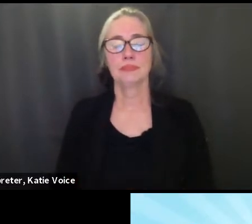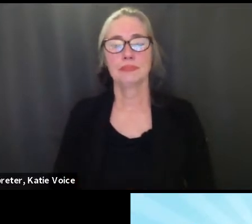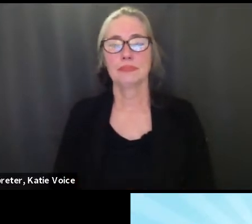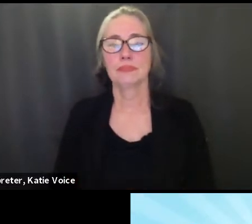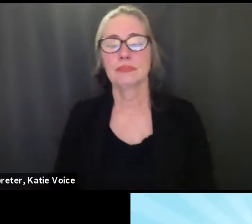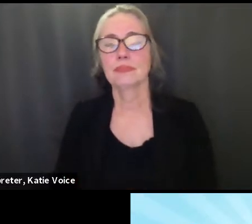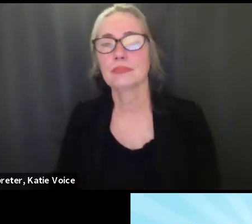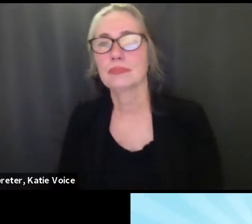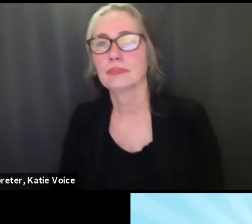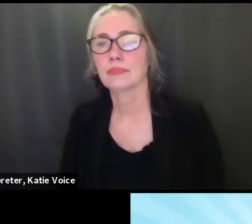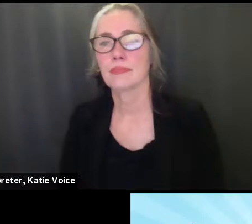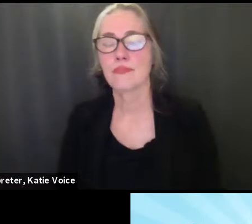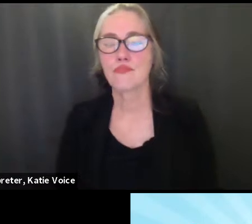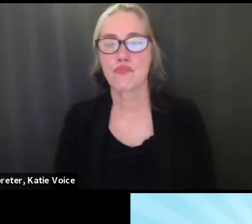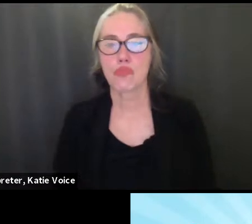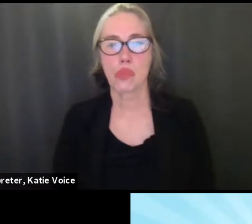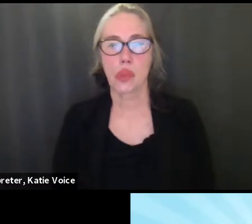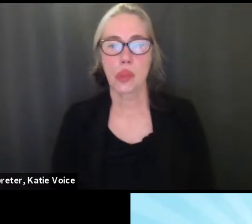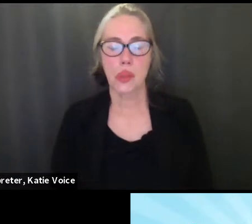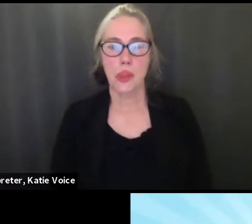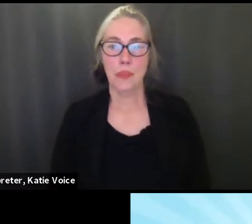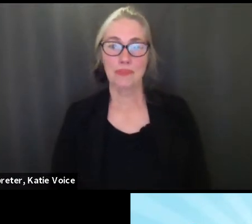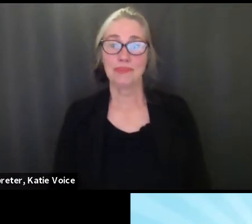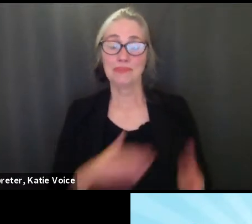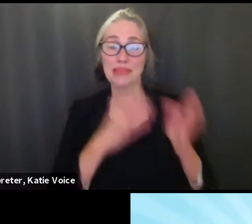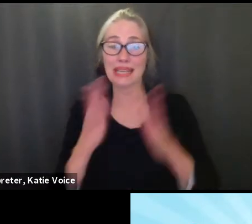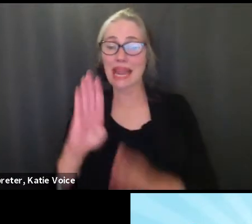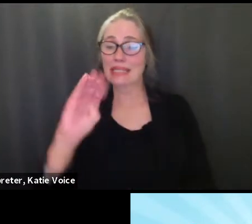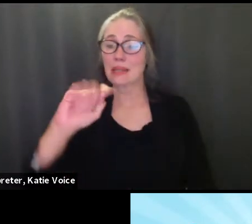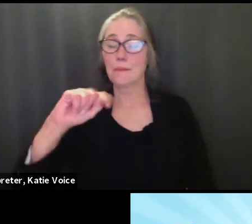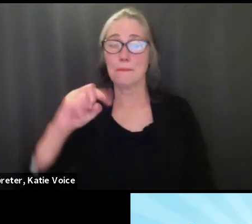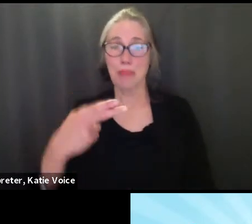Thank you. Our next speaker, Beth Grant, is not